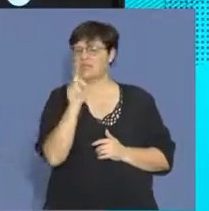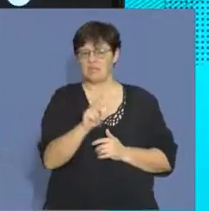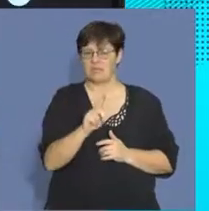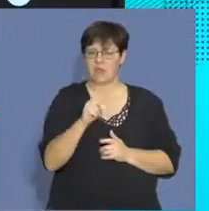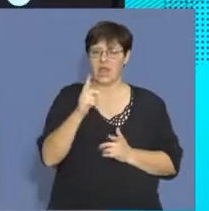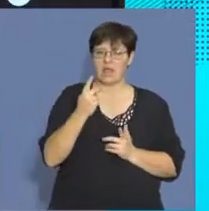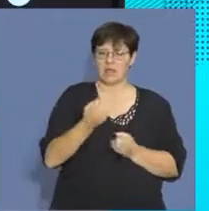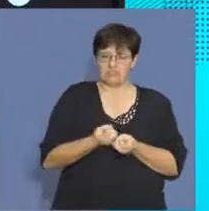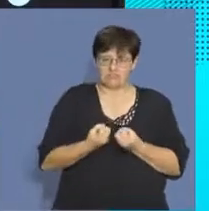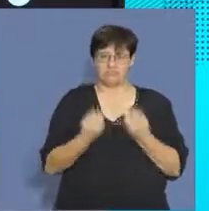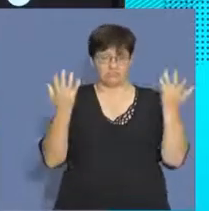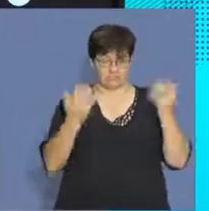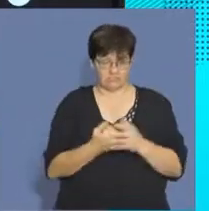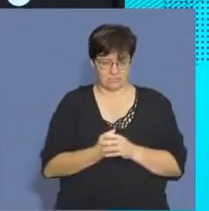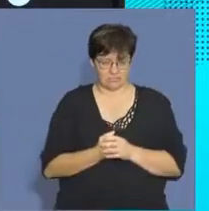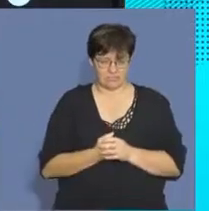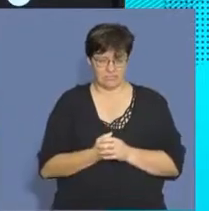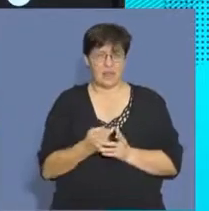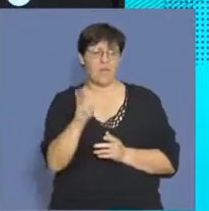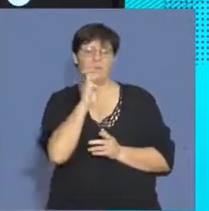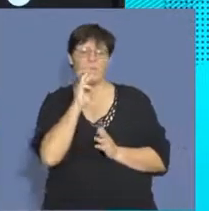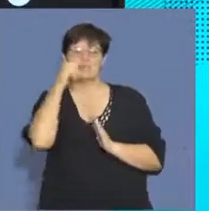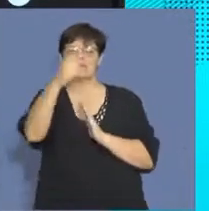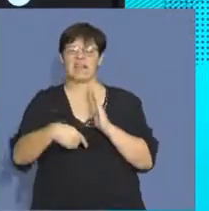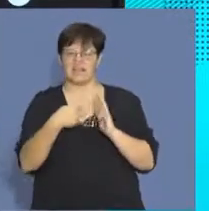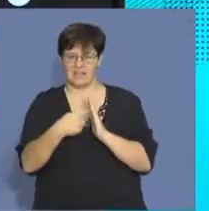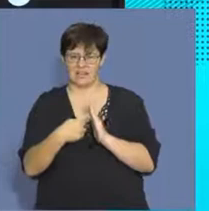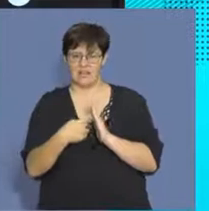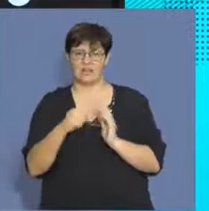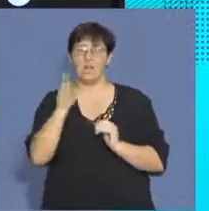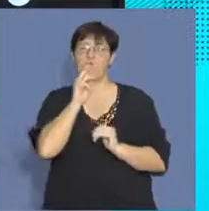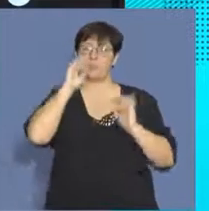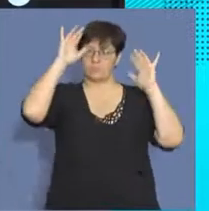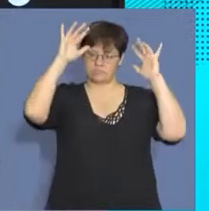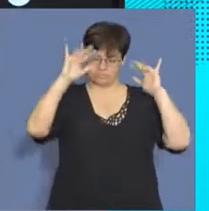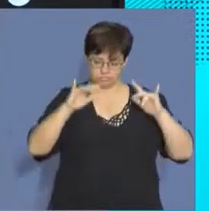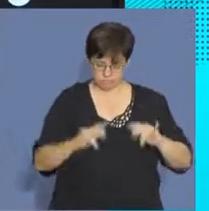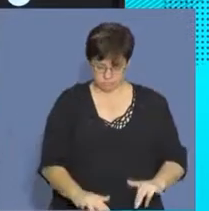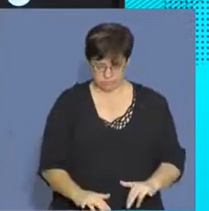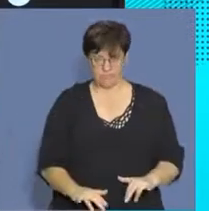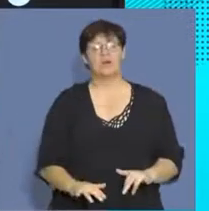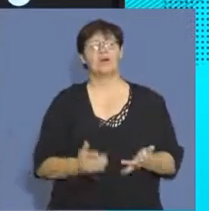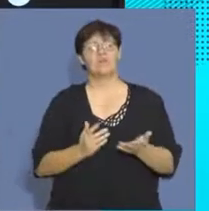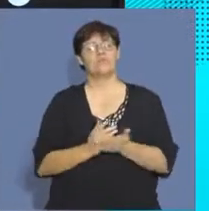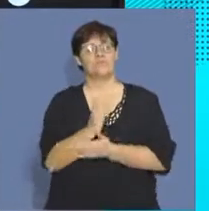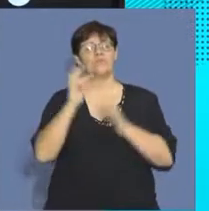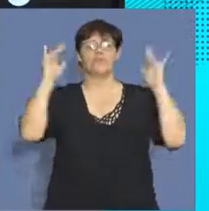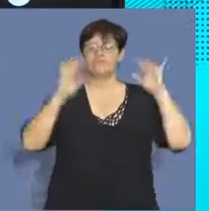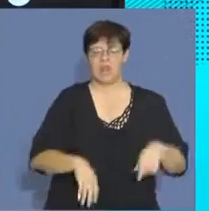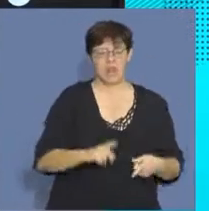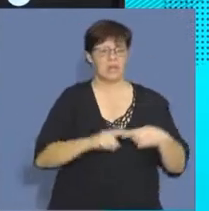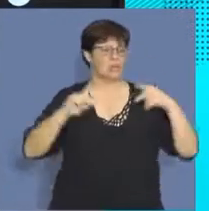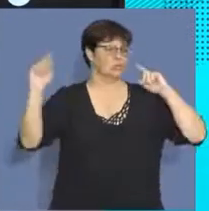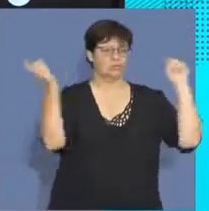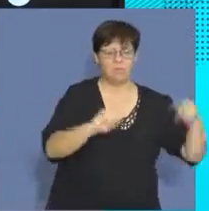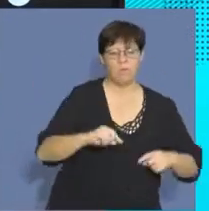precipitation. Again, we looked at precipitation in the water cycle, which is the settling of water back onto the earth through the water, through rain, storm,